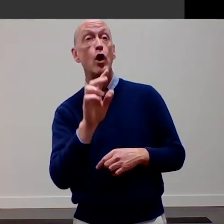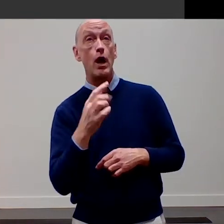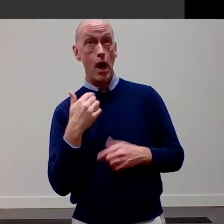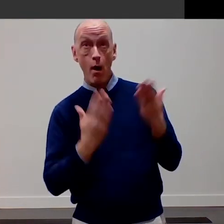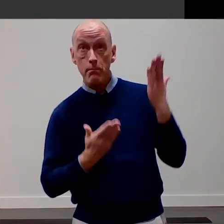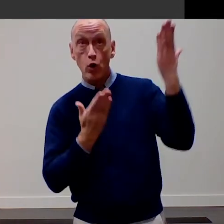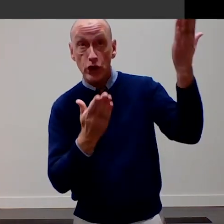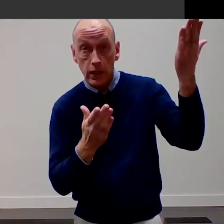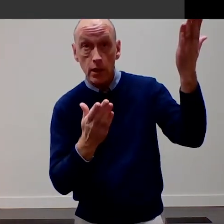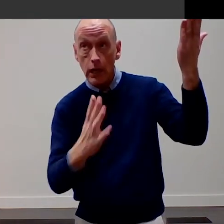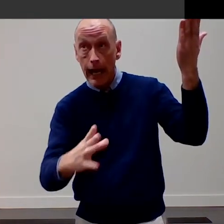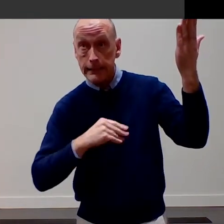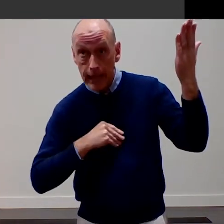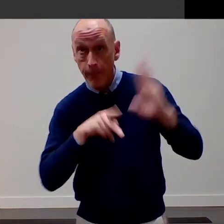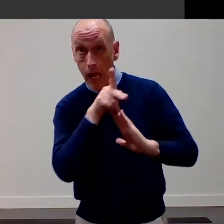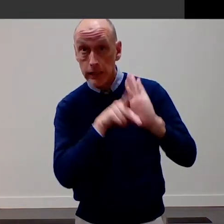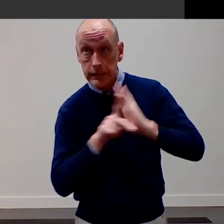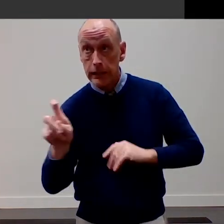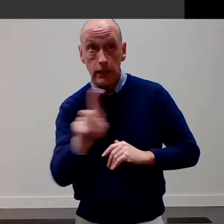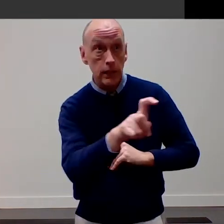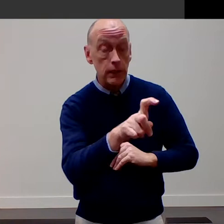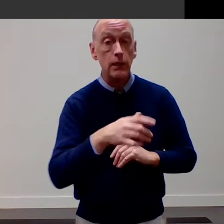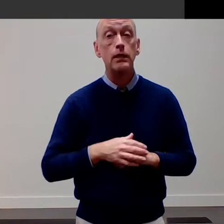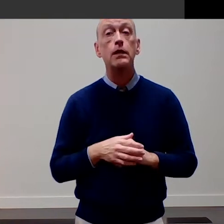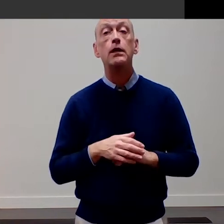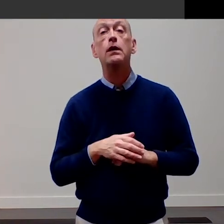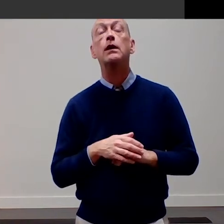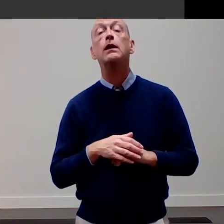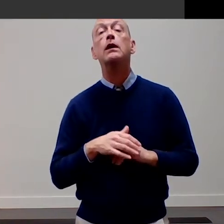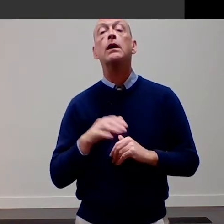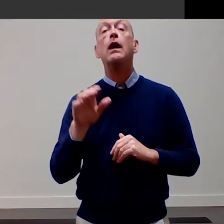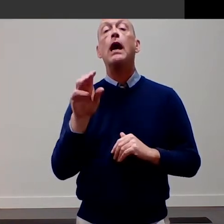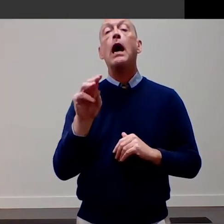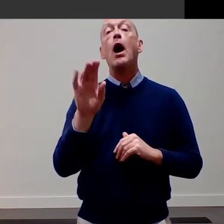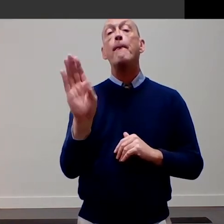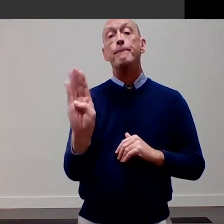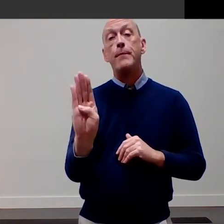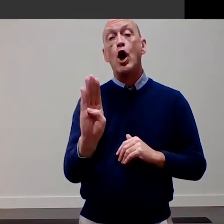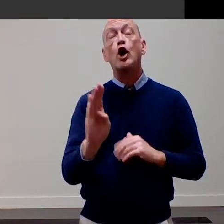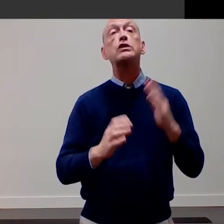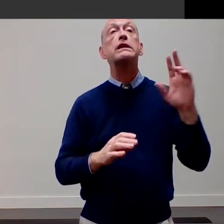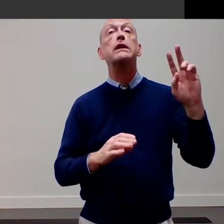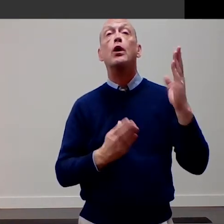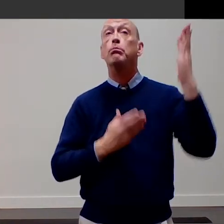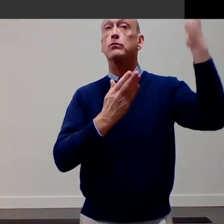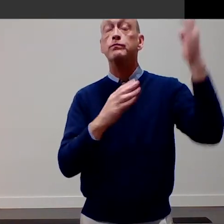to accept that policy? So moved. Do I have a